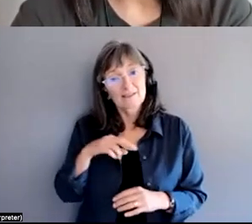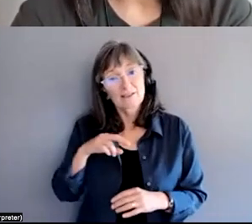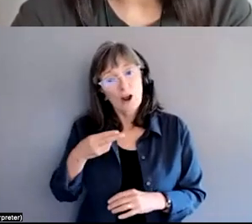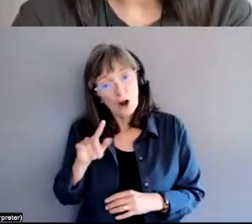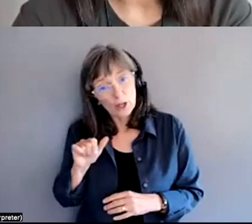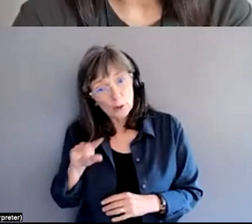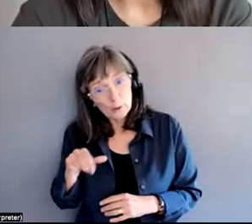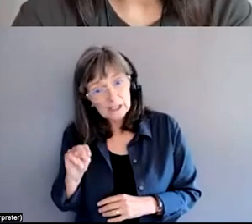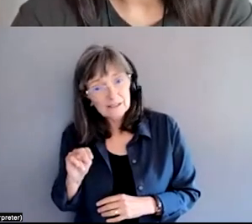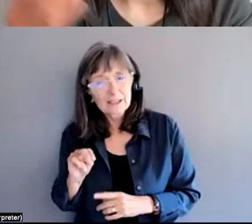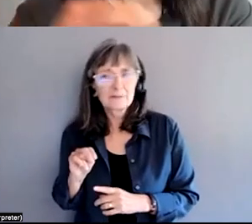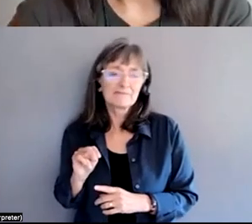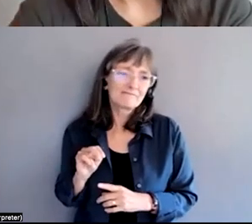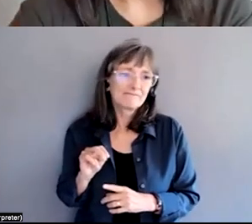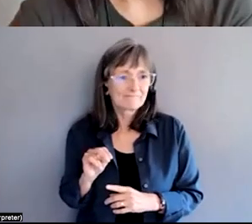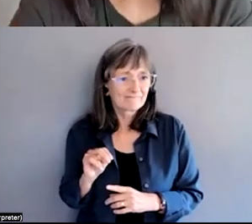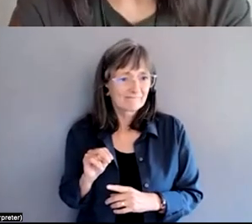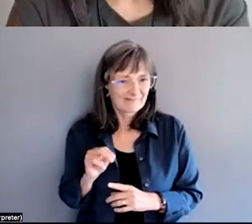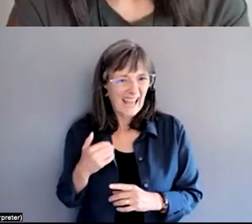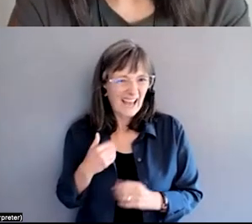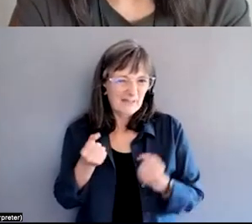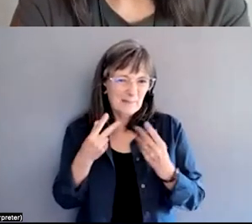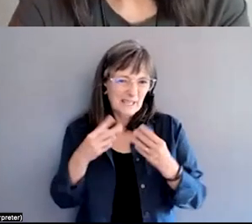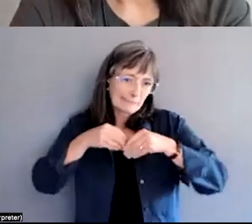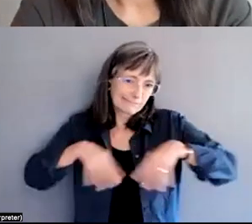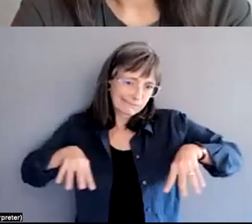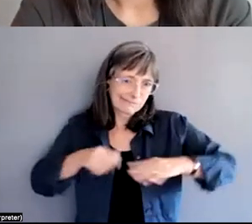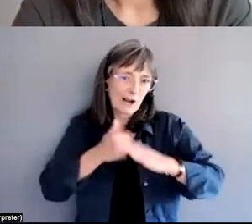within romances, there's many subgenres, but